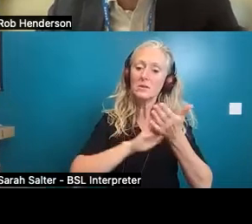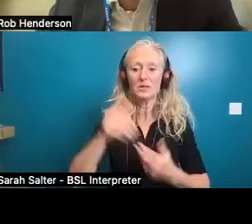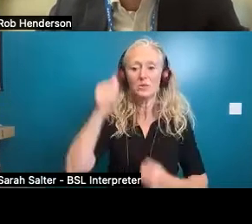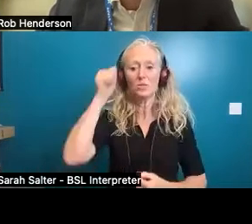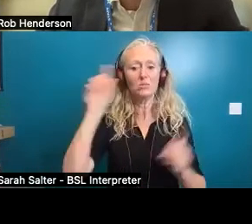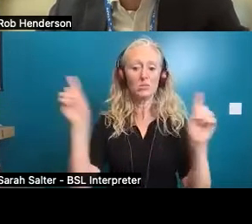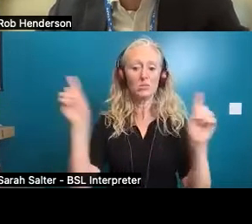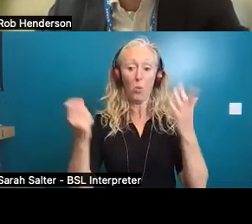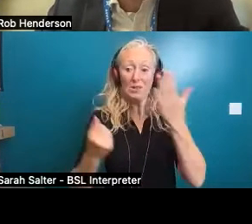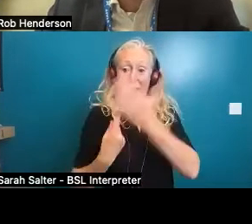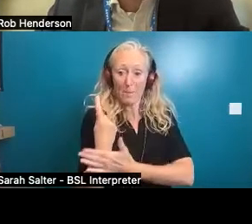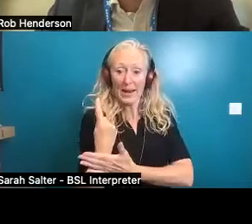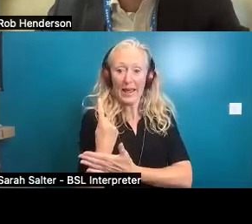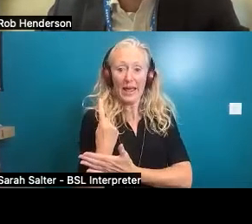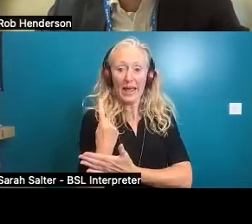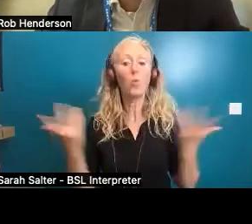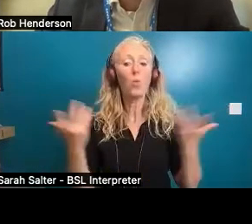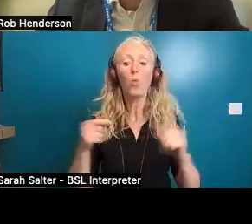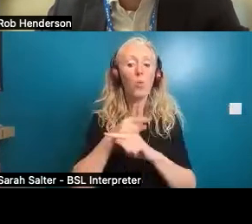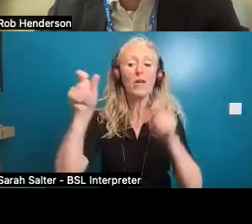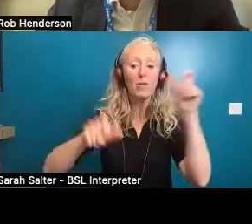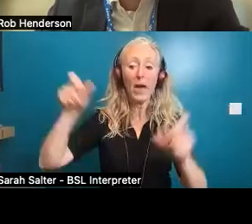out and be in touch.